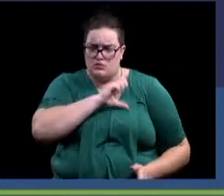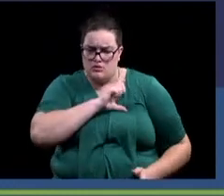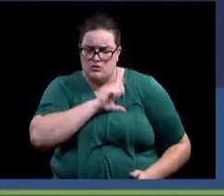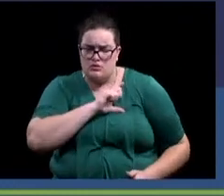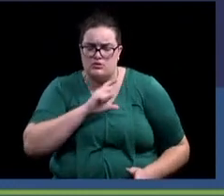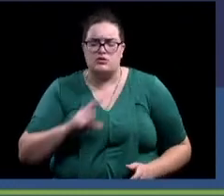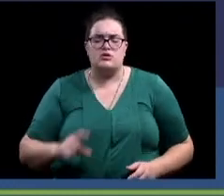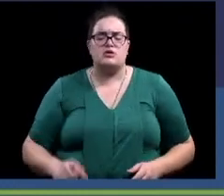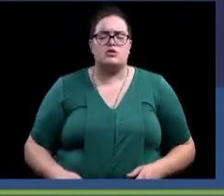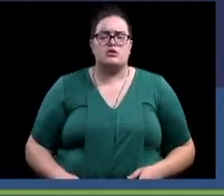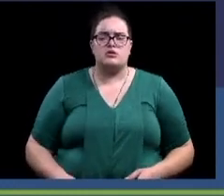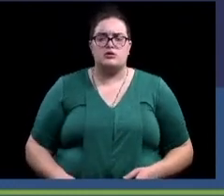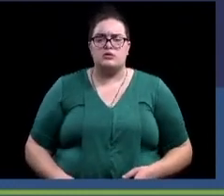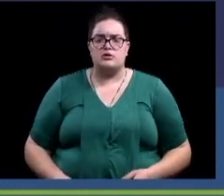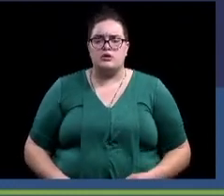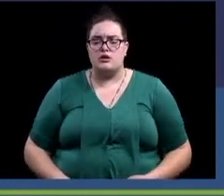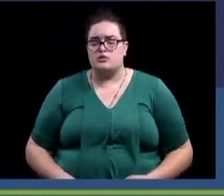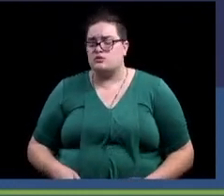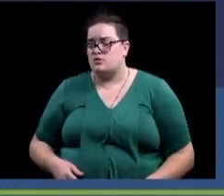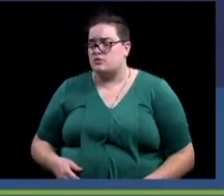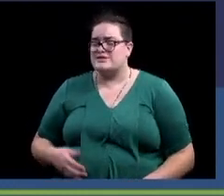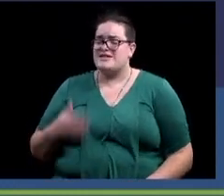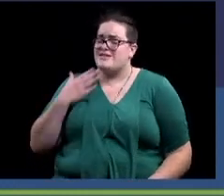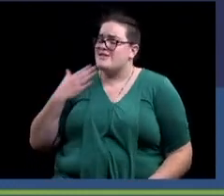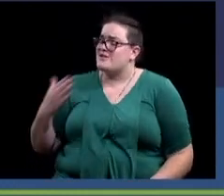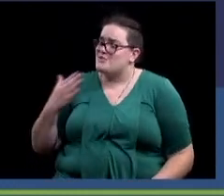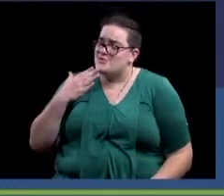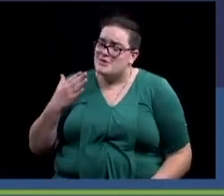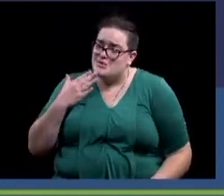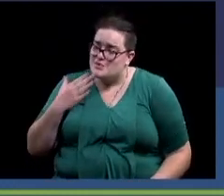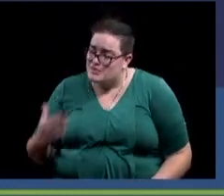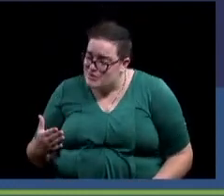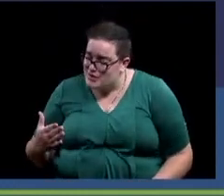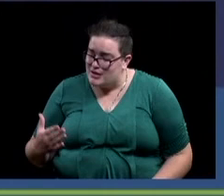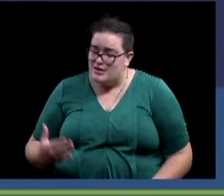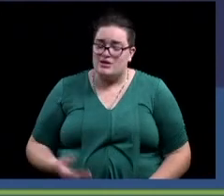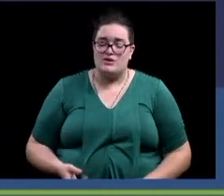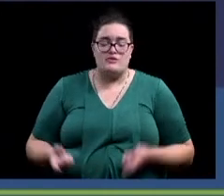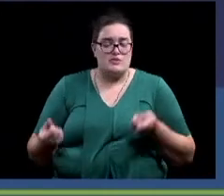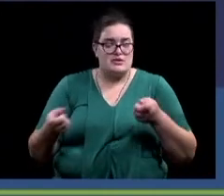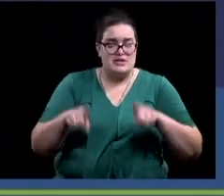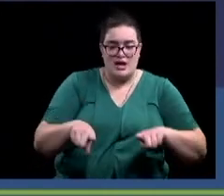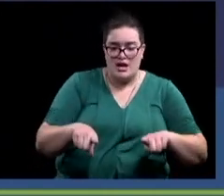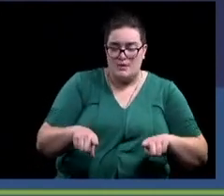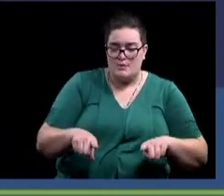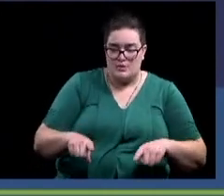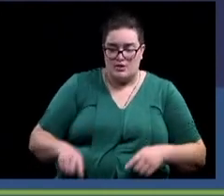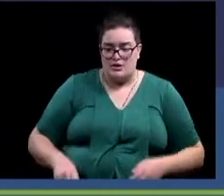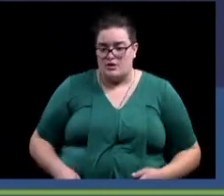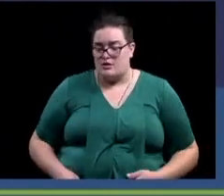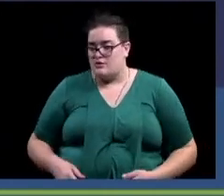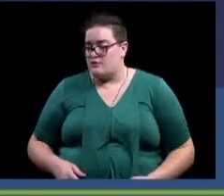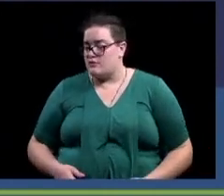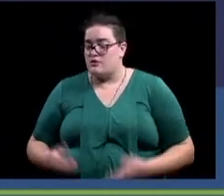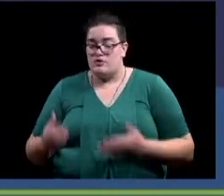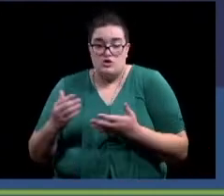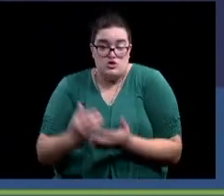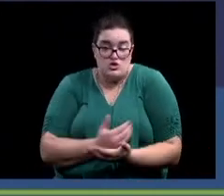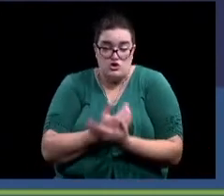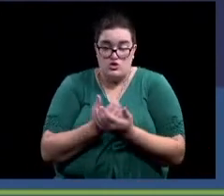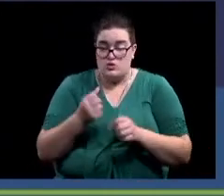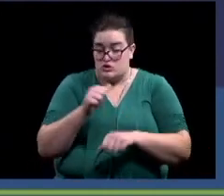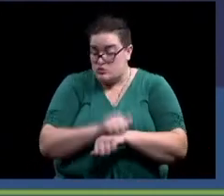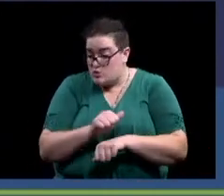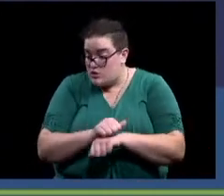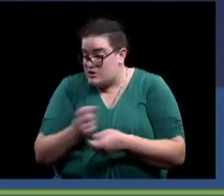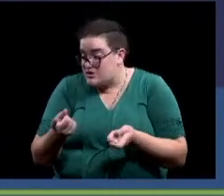leadership. Thank you for what's taking place. Thank you for the groundwork that has been laid. And the